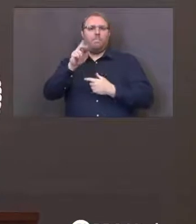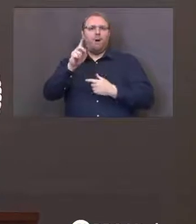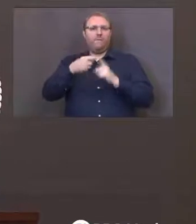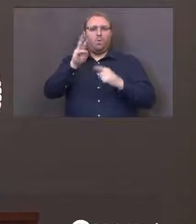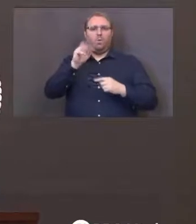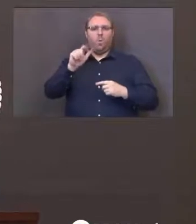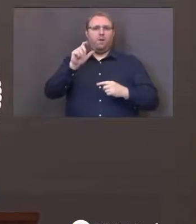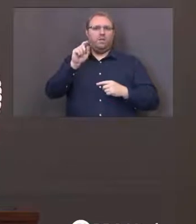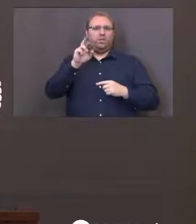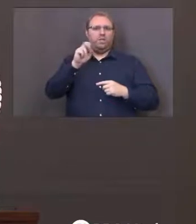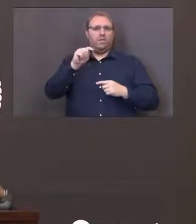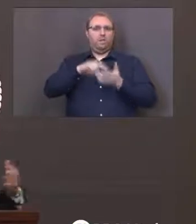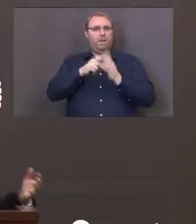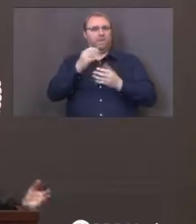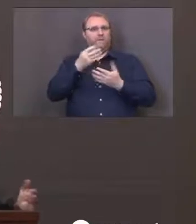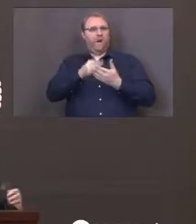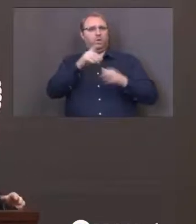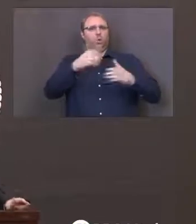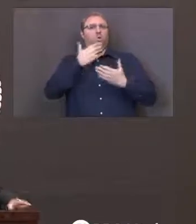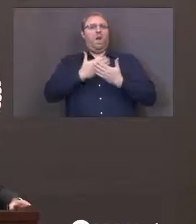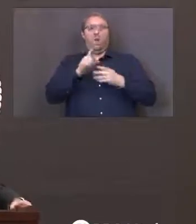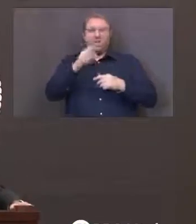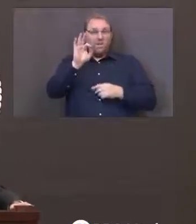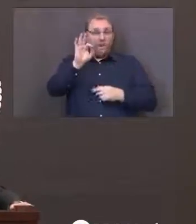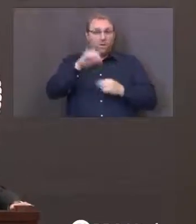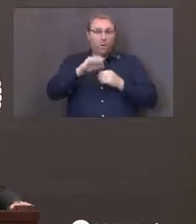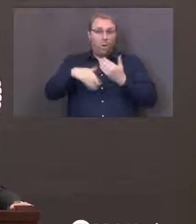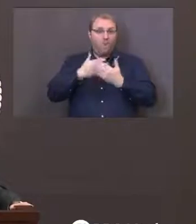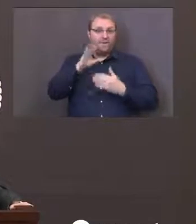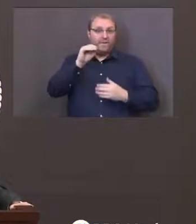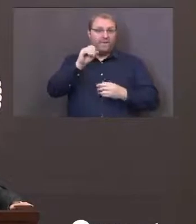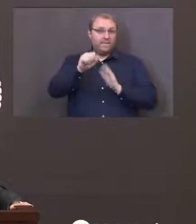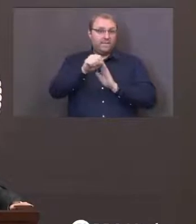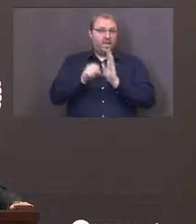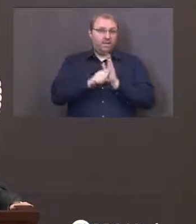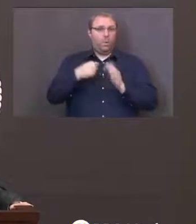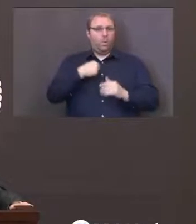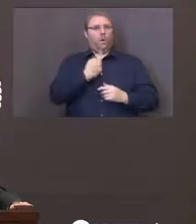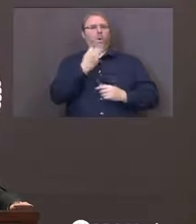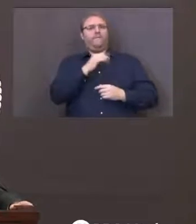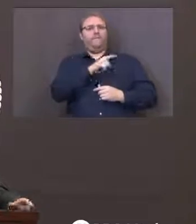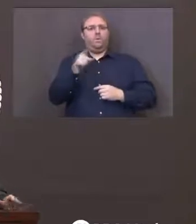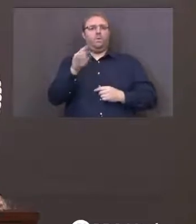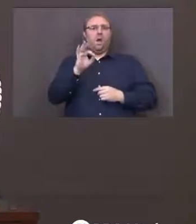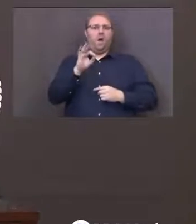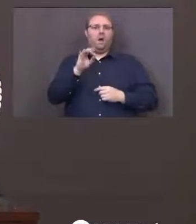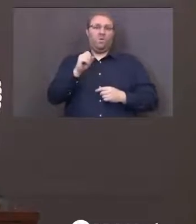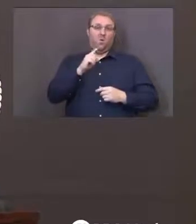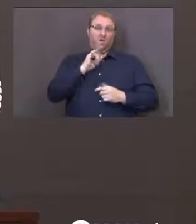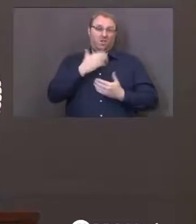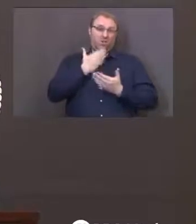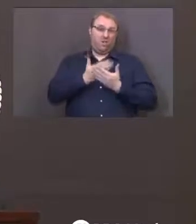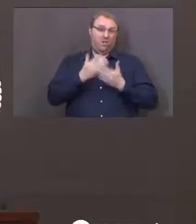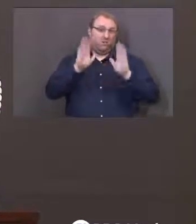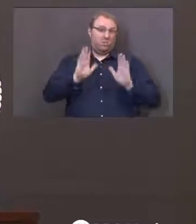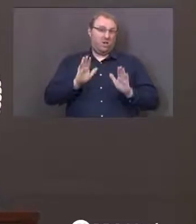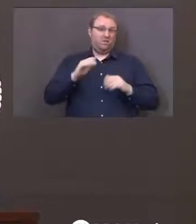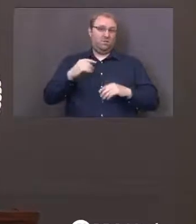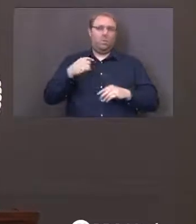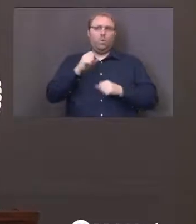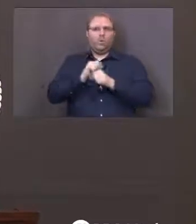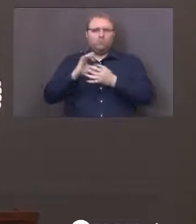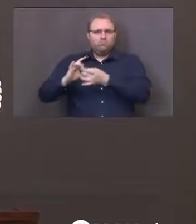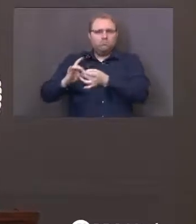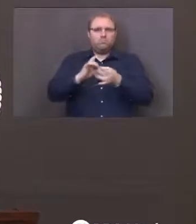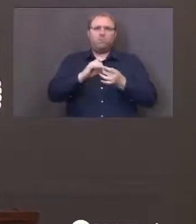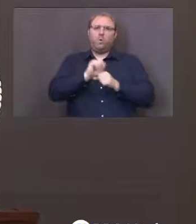Street. We're one of them. That's thanks to the good work of our legislature in being fiscally prudent. That's all works together. It's not one single thing,